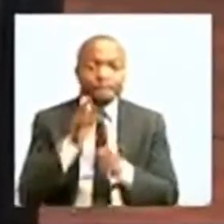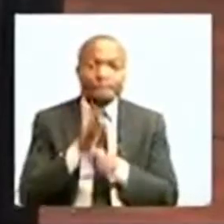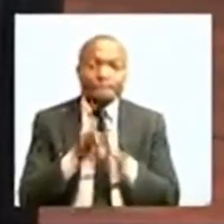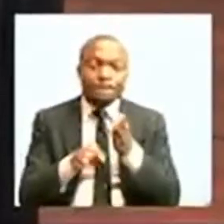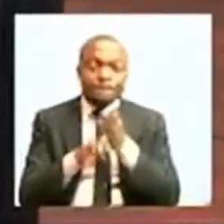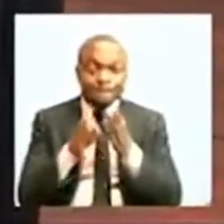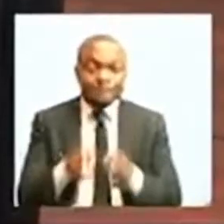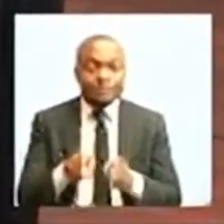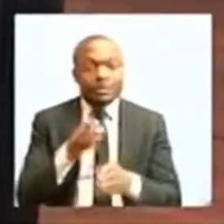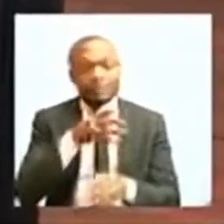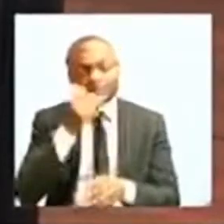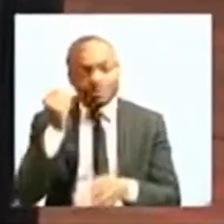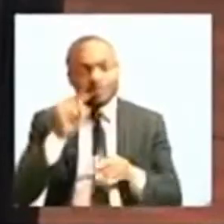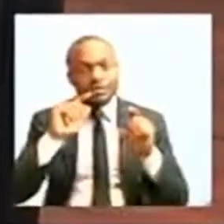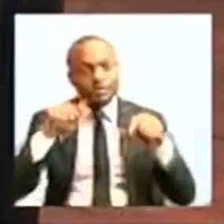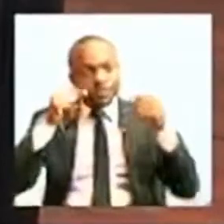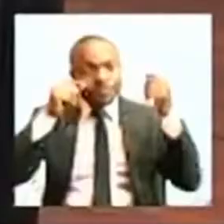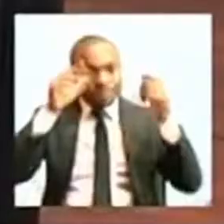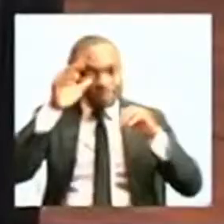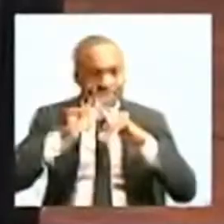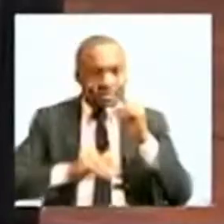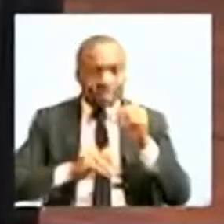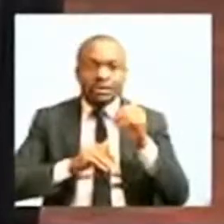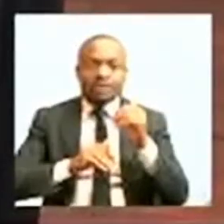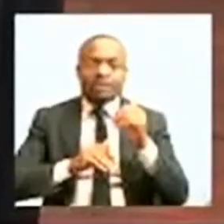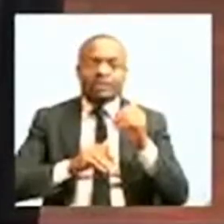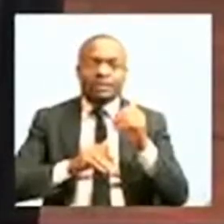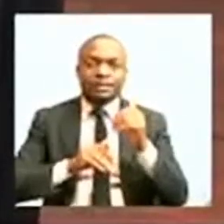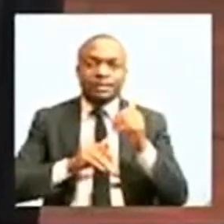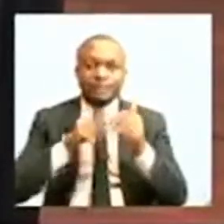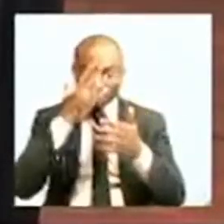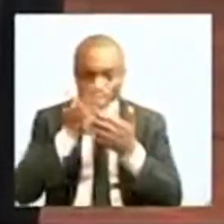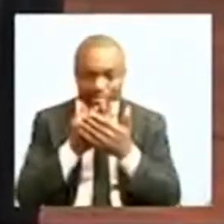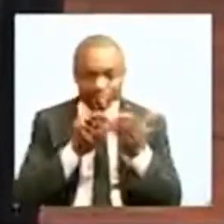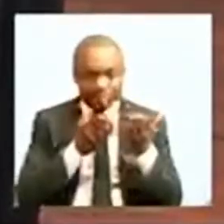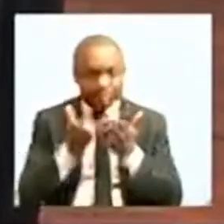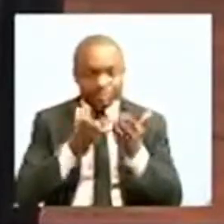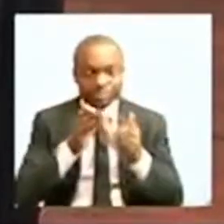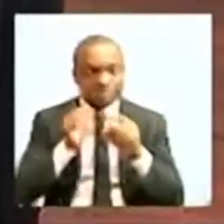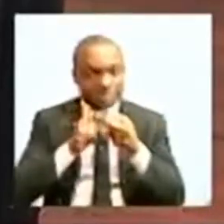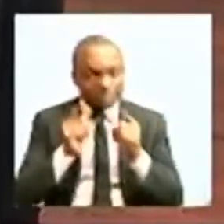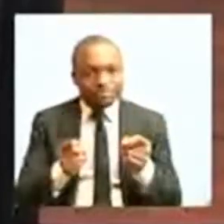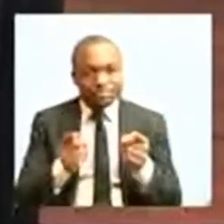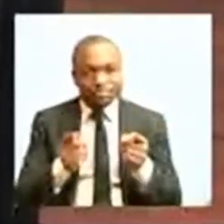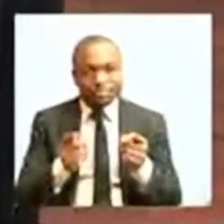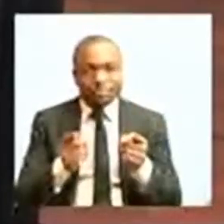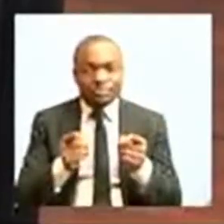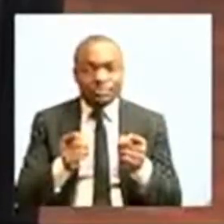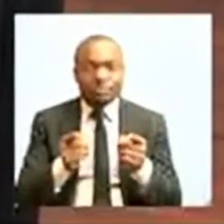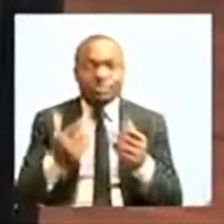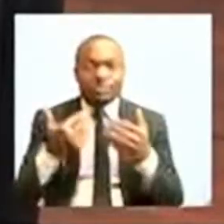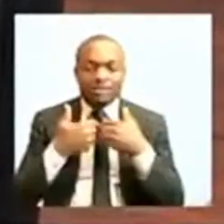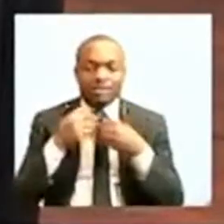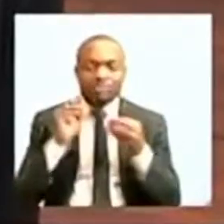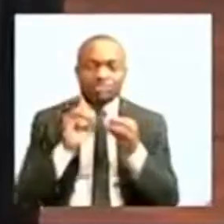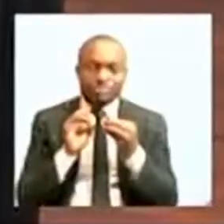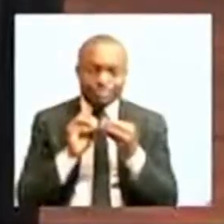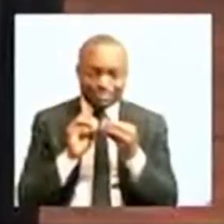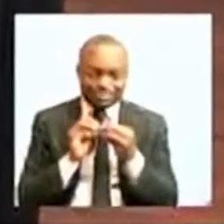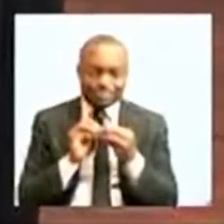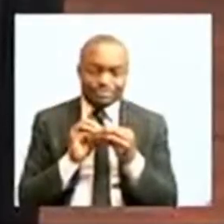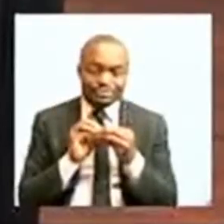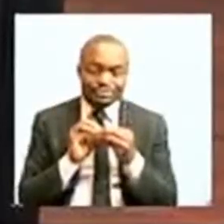than where correctional services are. So maybe they took on too much. They